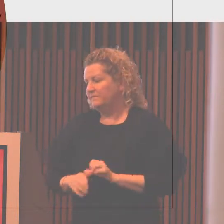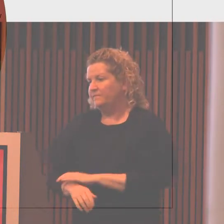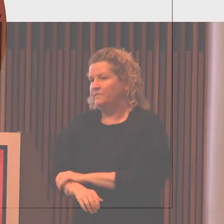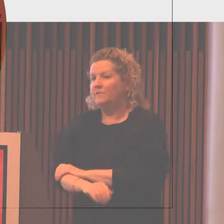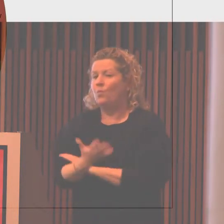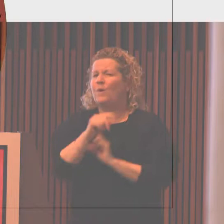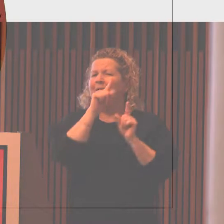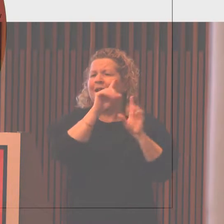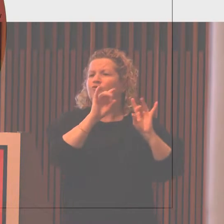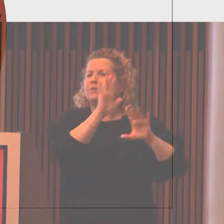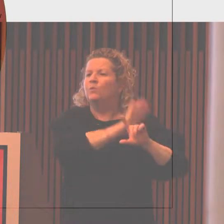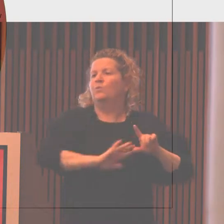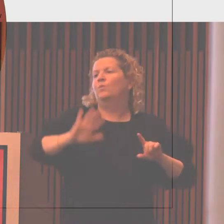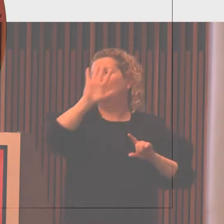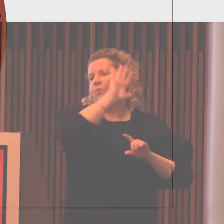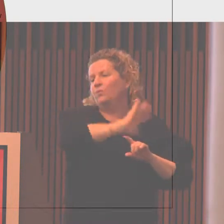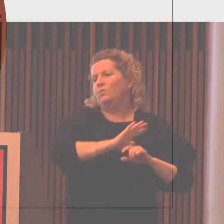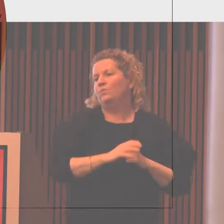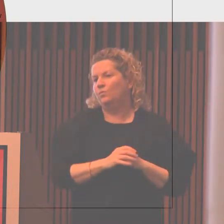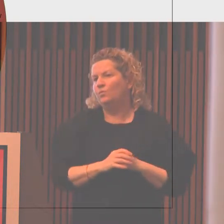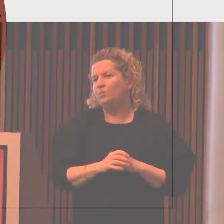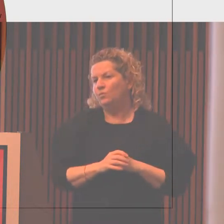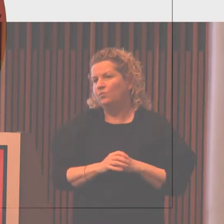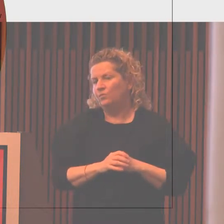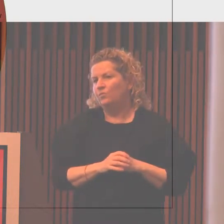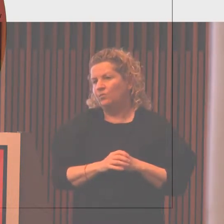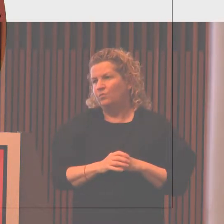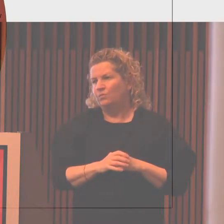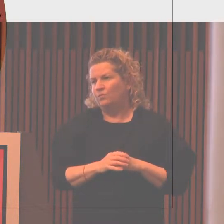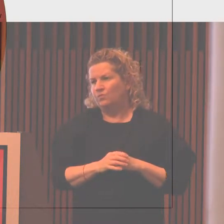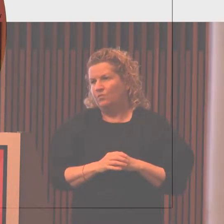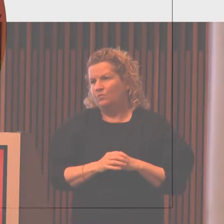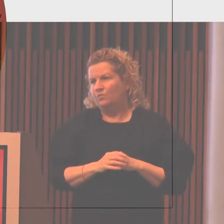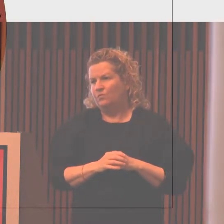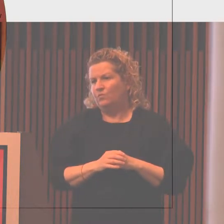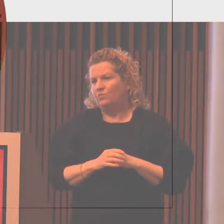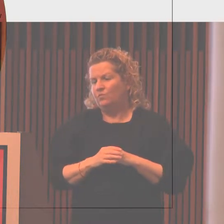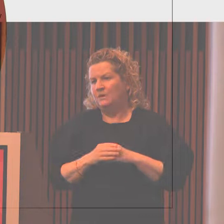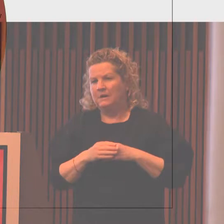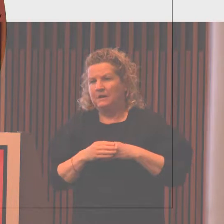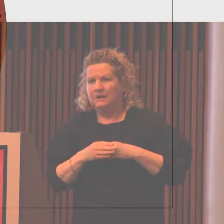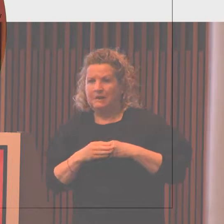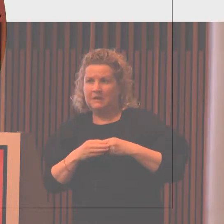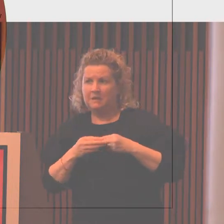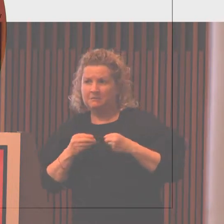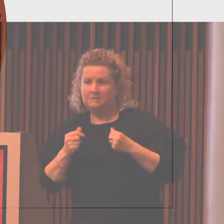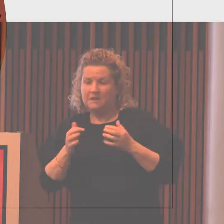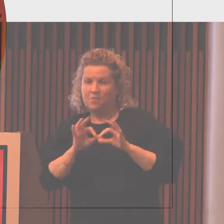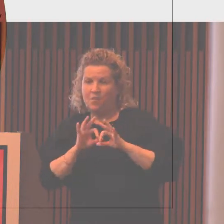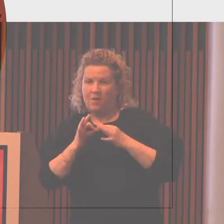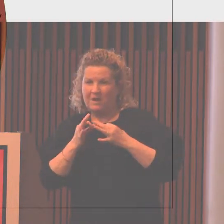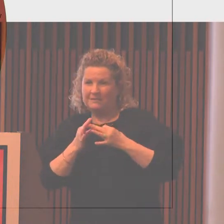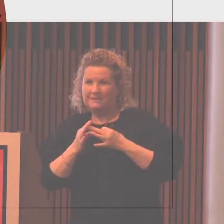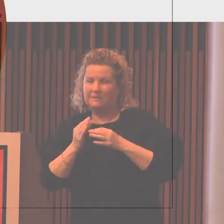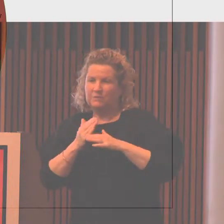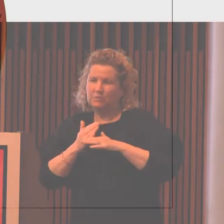country on average. It's not the same, actually. Some individual organisations are spending much more time than that on NDIS